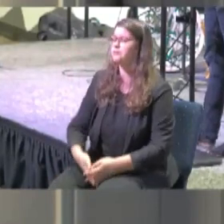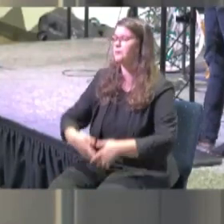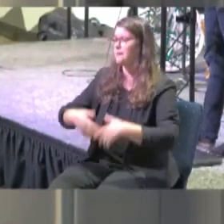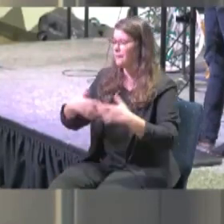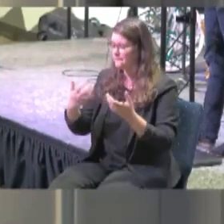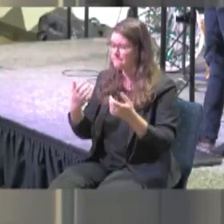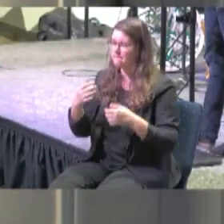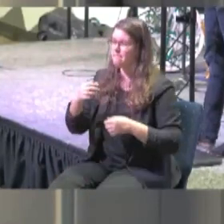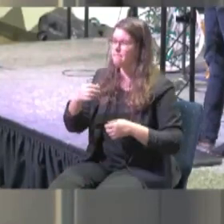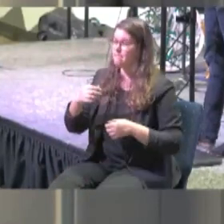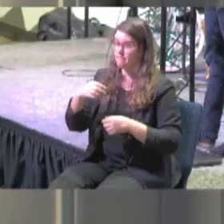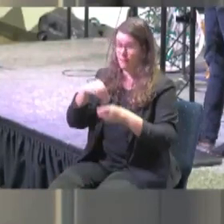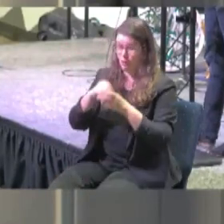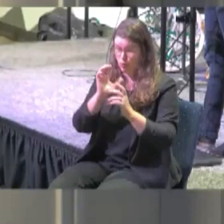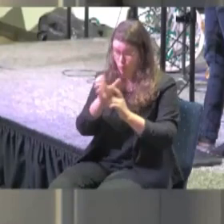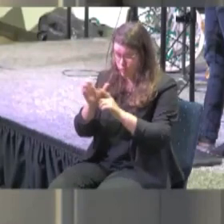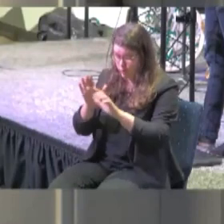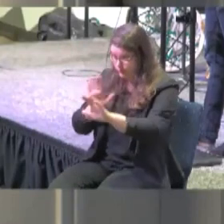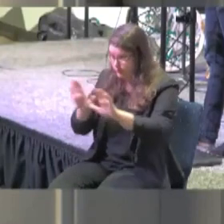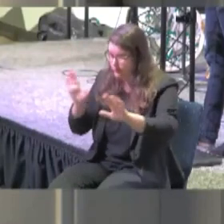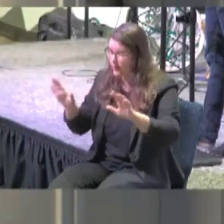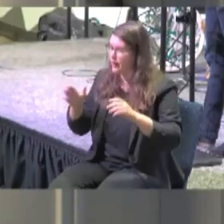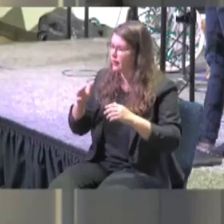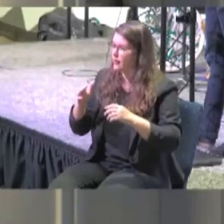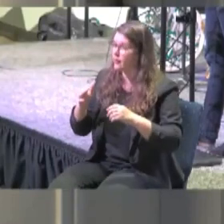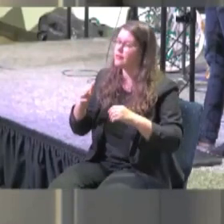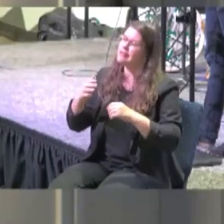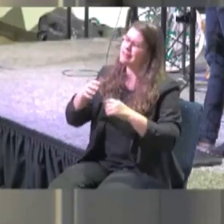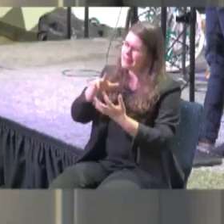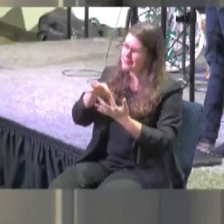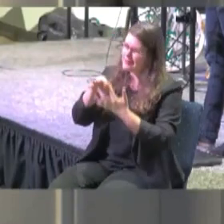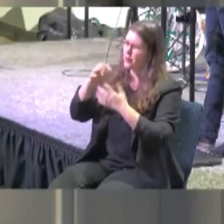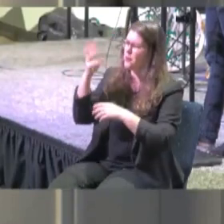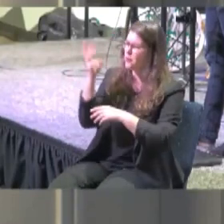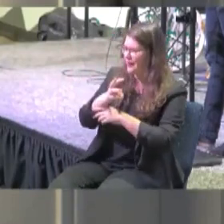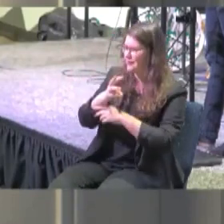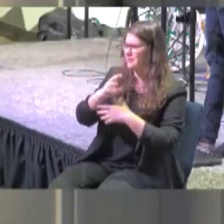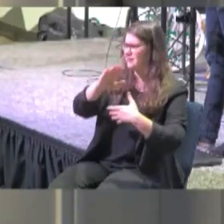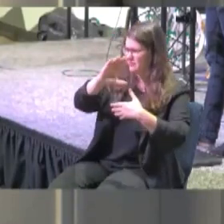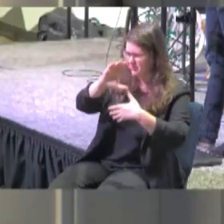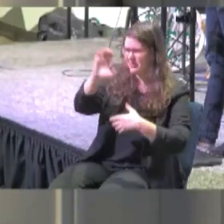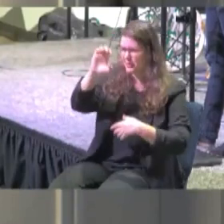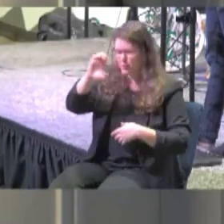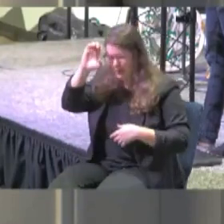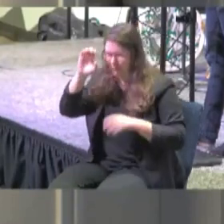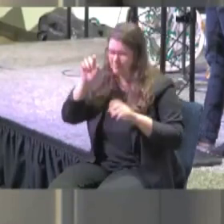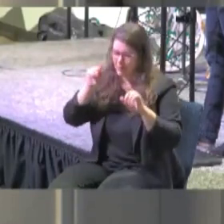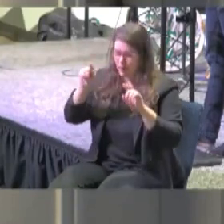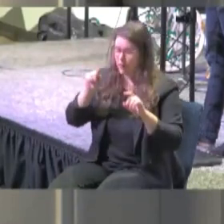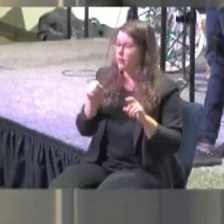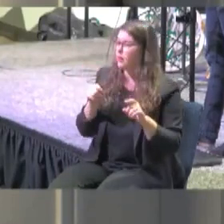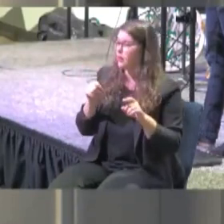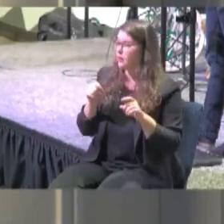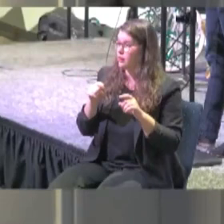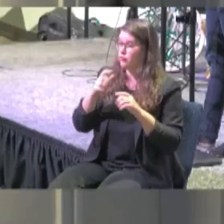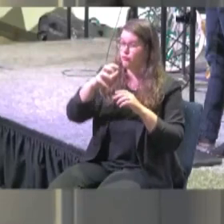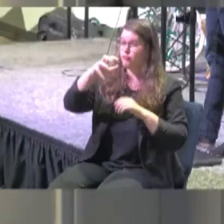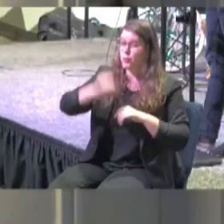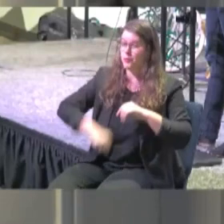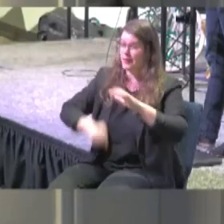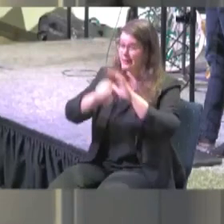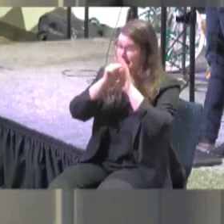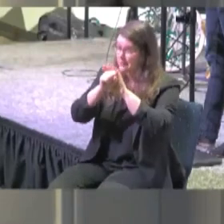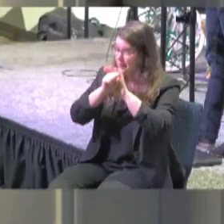and traditions from Western culture, you could probably guess what I'm going to say, which is let the stuff